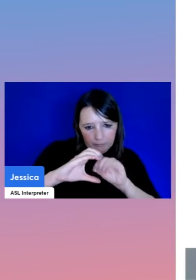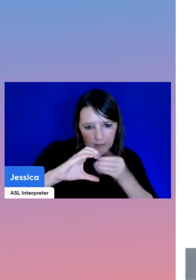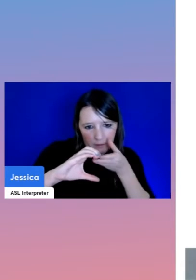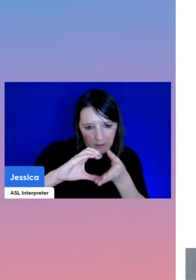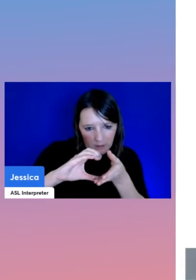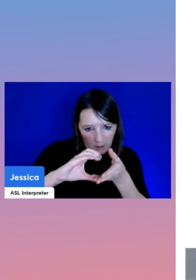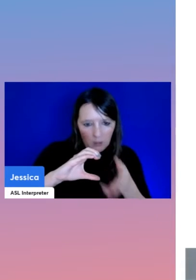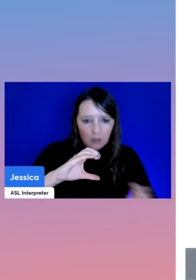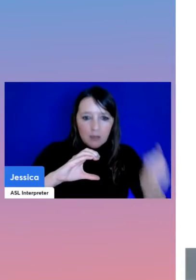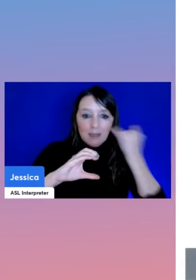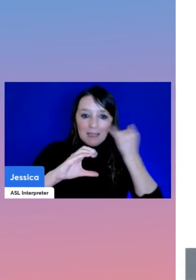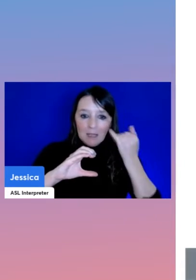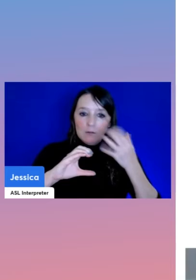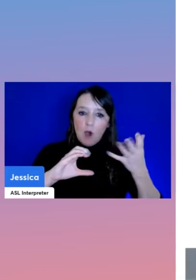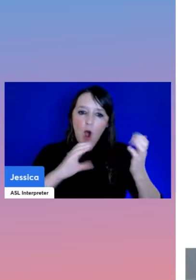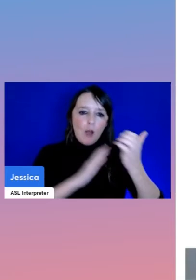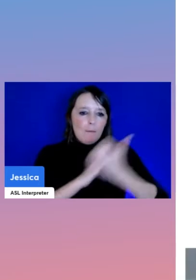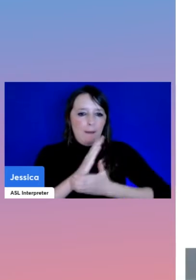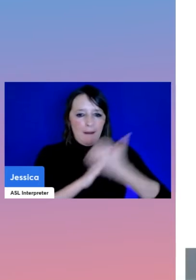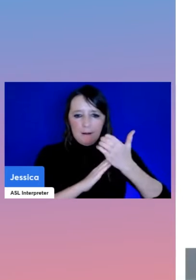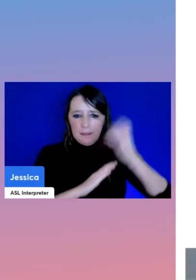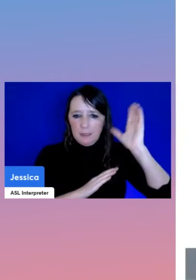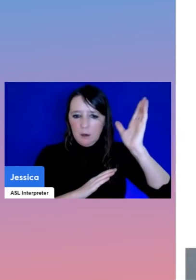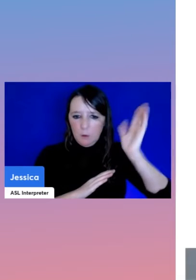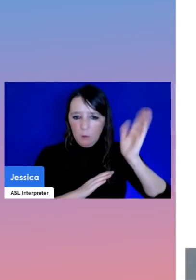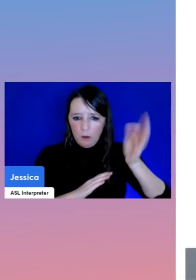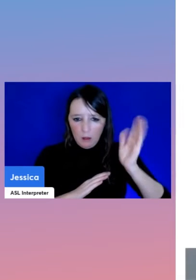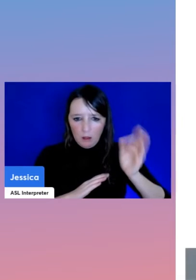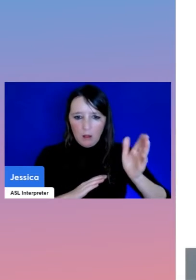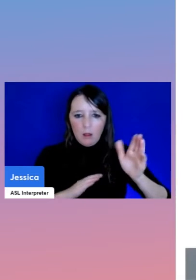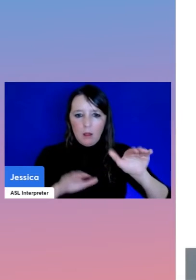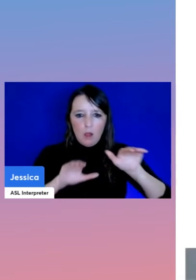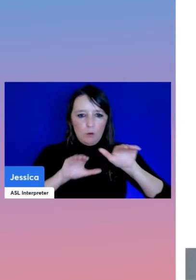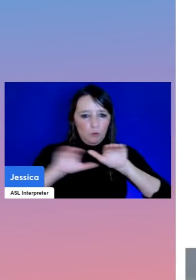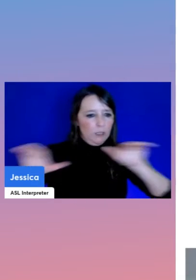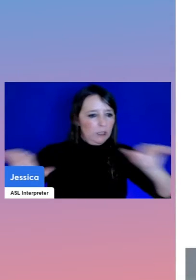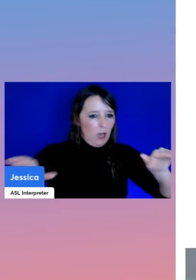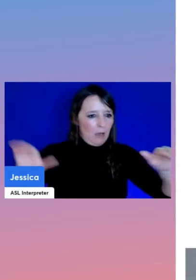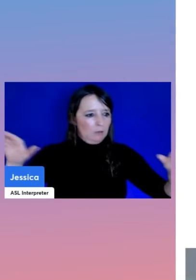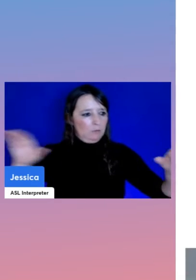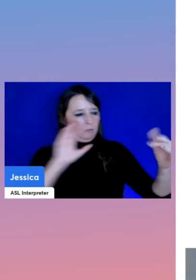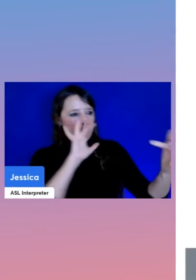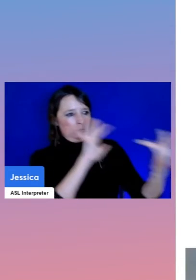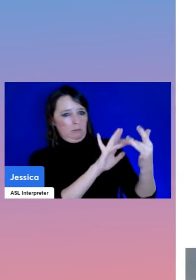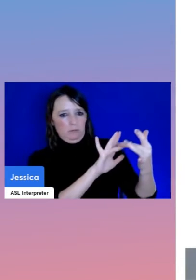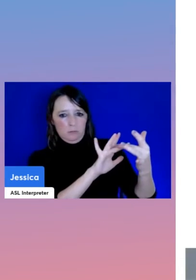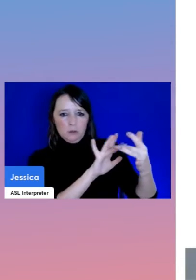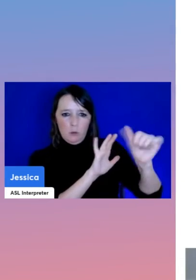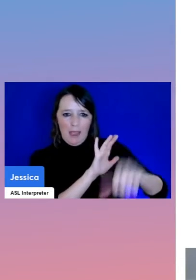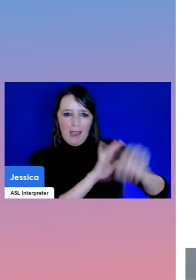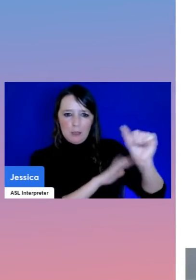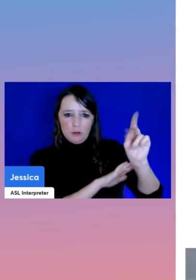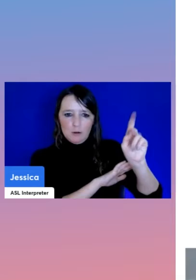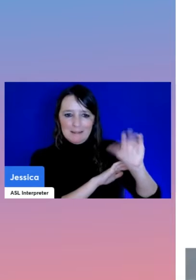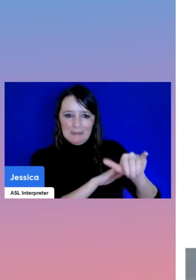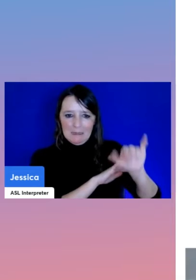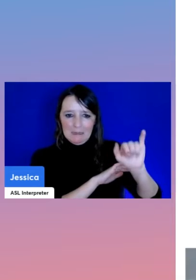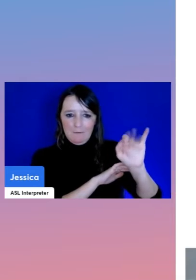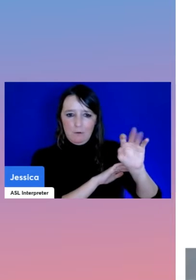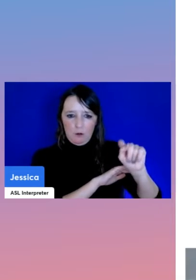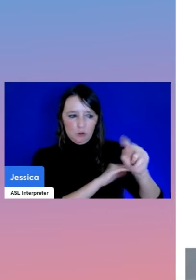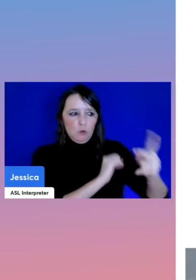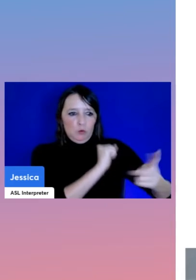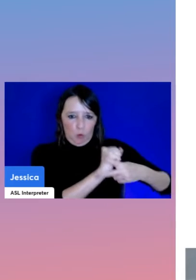state, it automatically reaches out to Azure Key Vault to decrypt its stored master key.